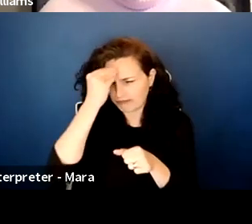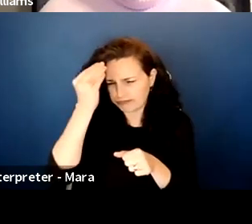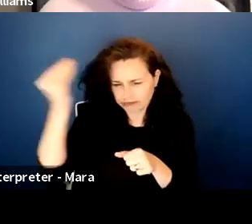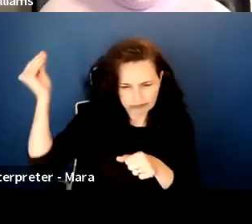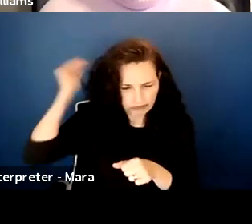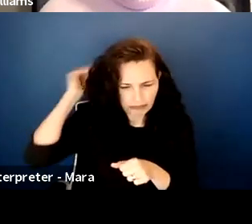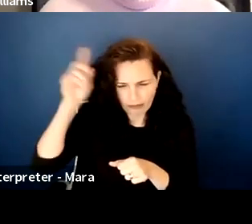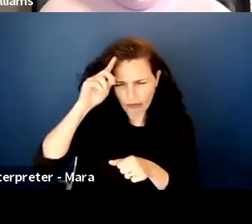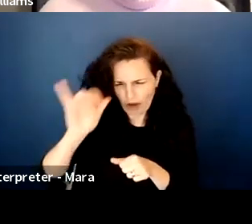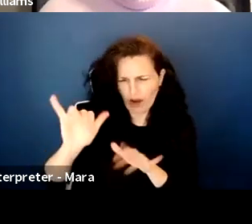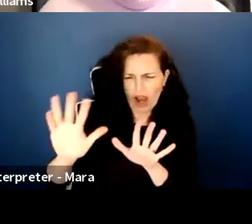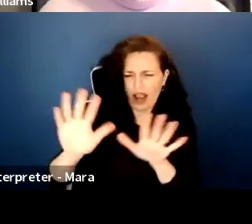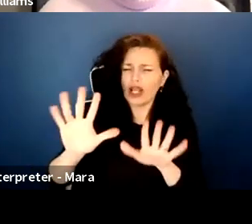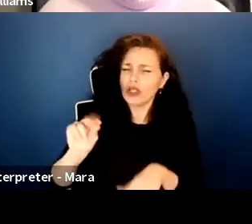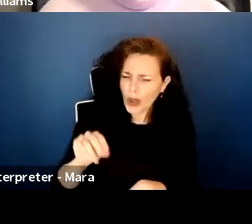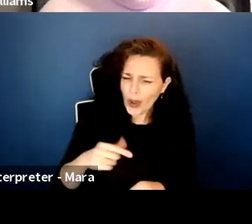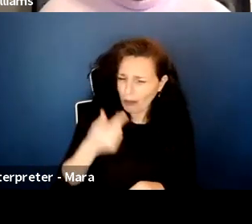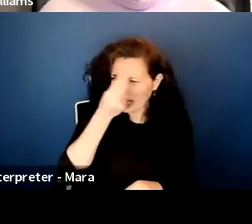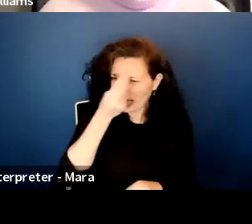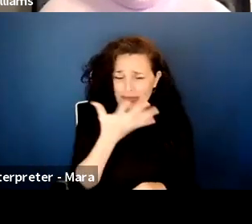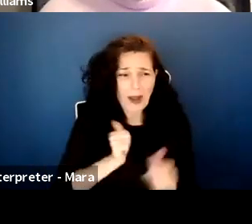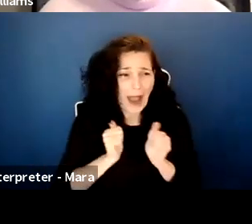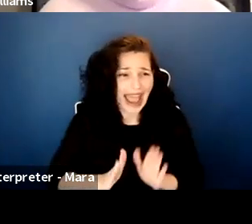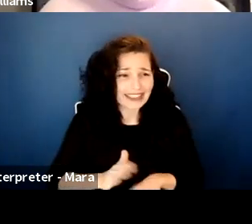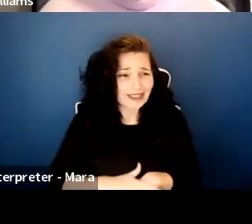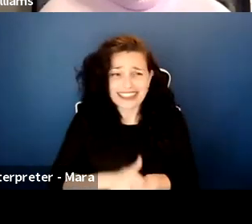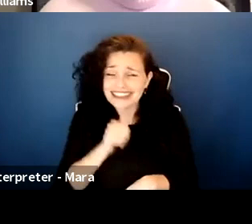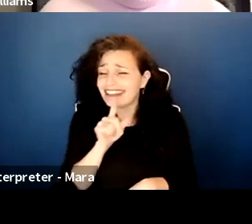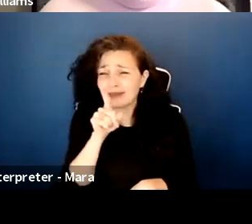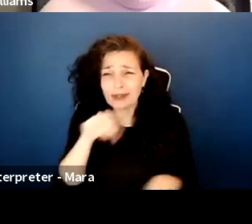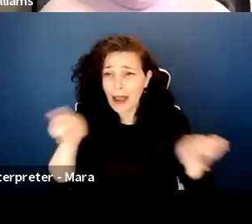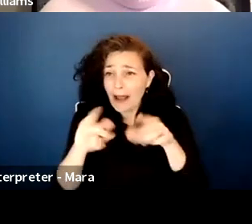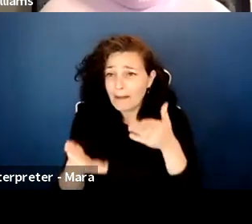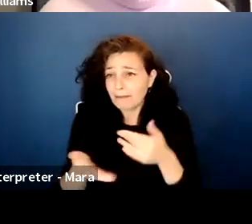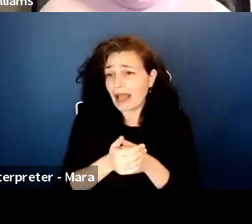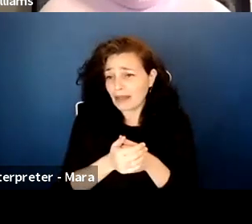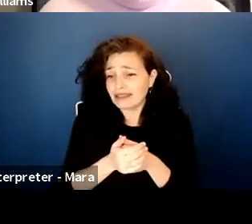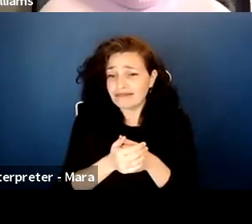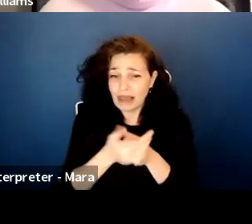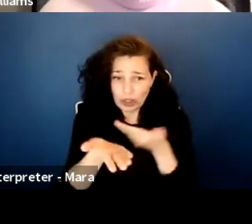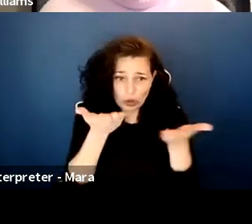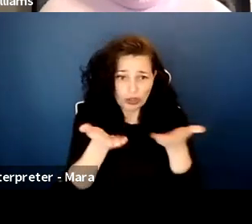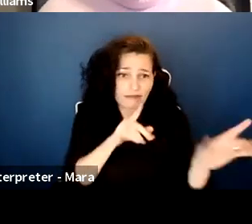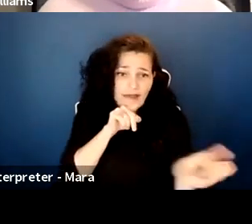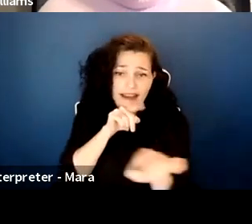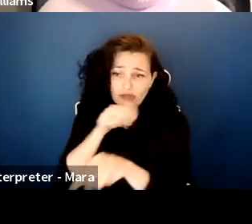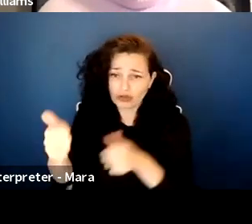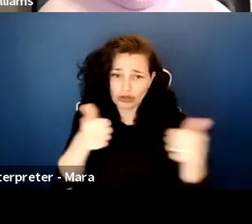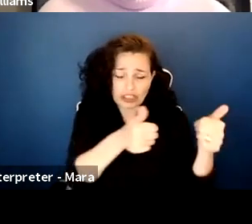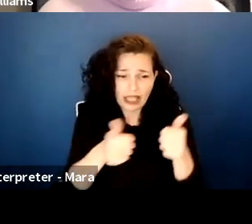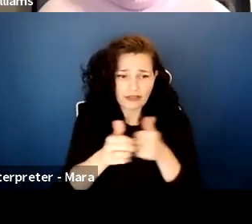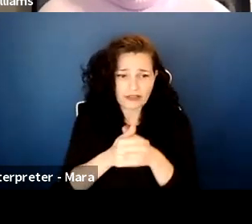people today, I don't. I don't think y'all do, but I just wanted you to be able to speak to it. And I think